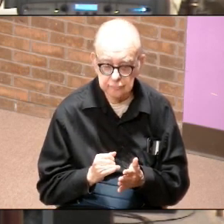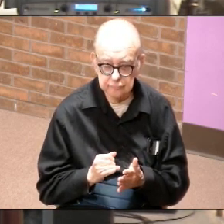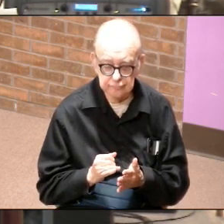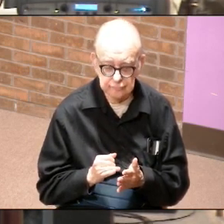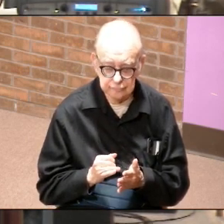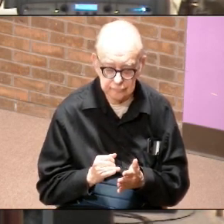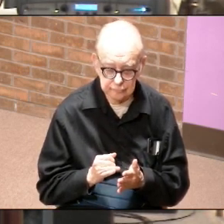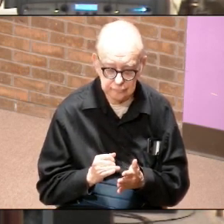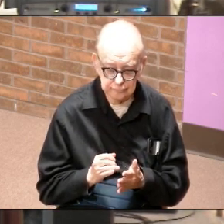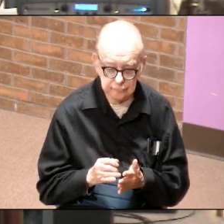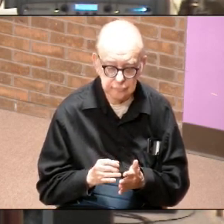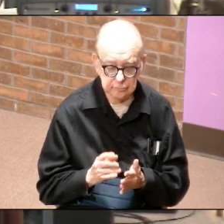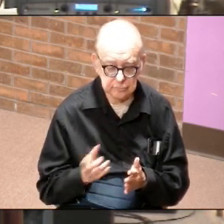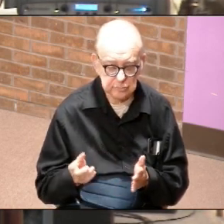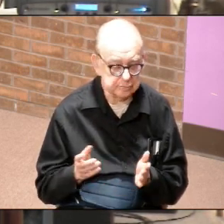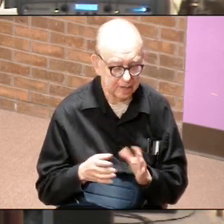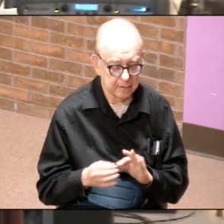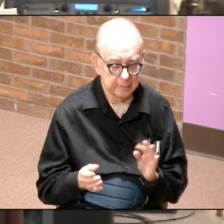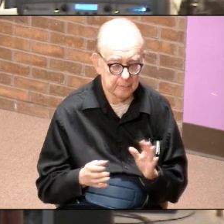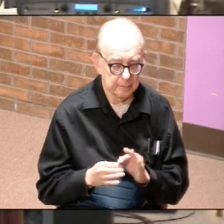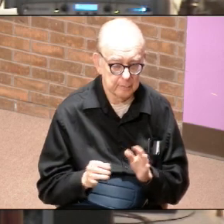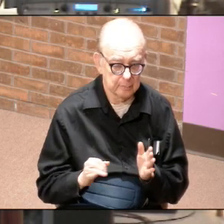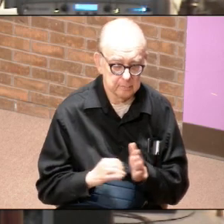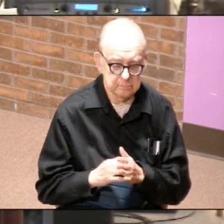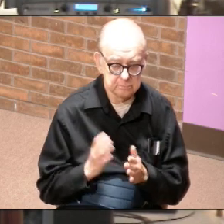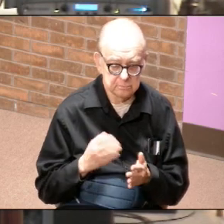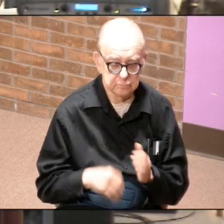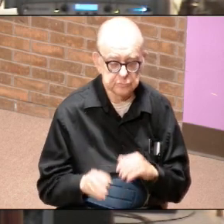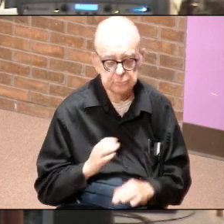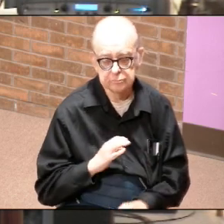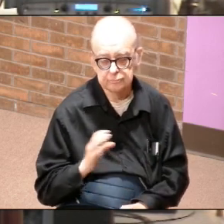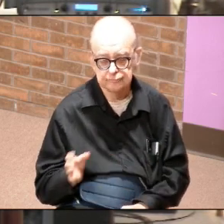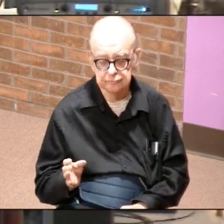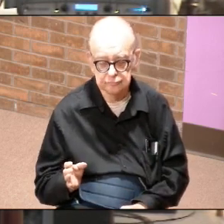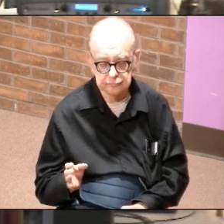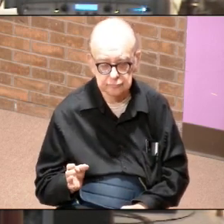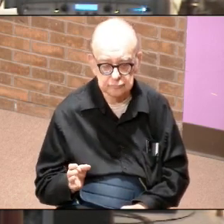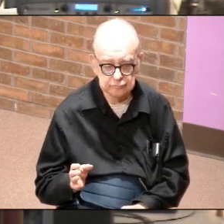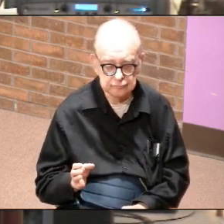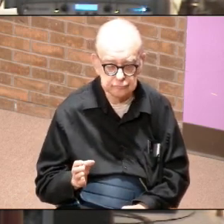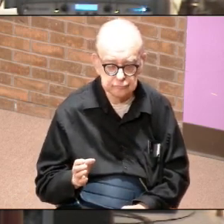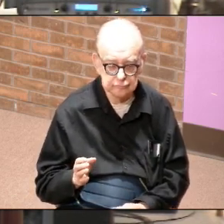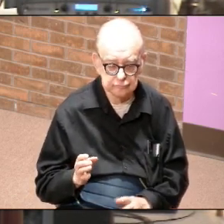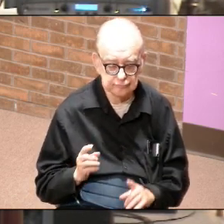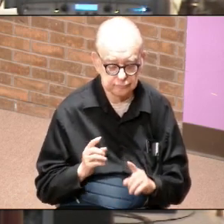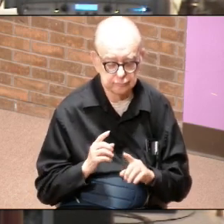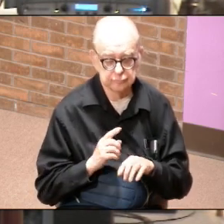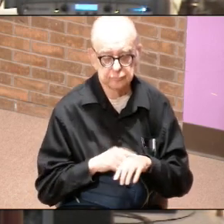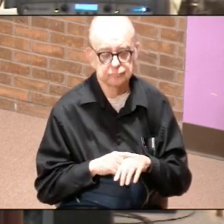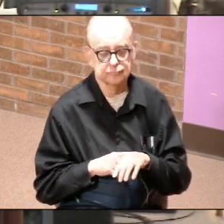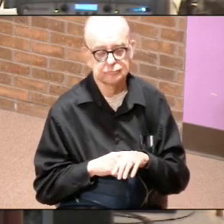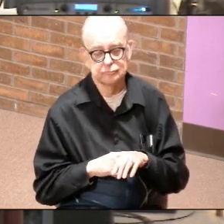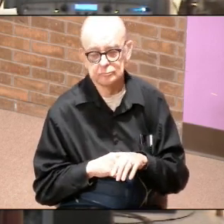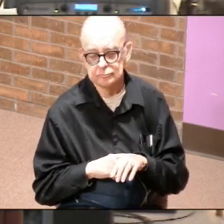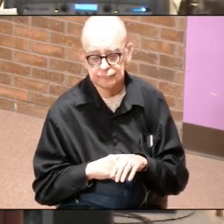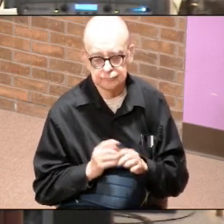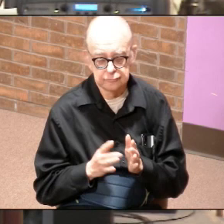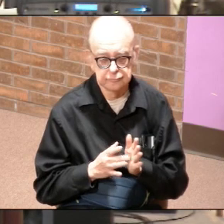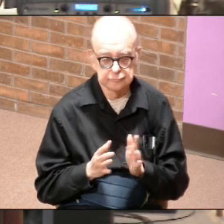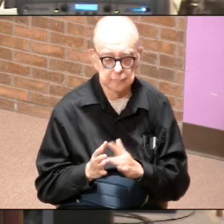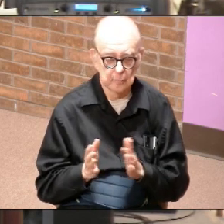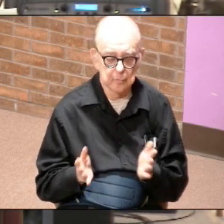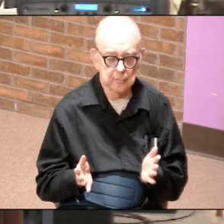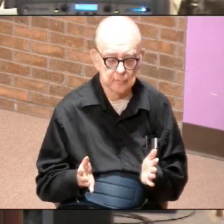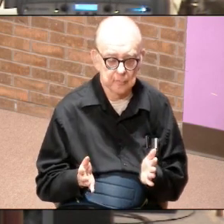and I'll go back to a story that we're coming into Christmas. And at this point in time,